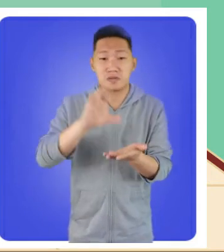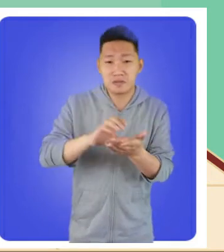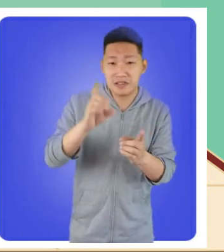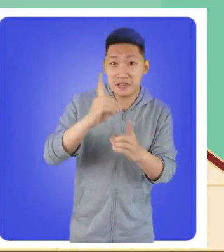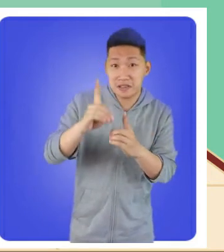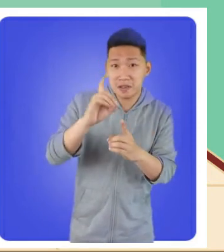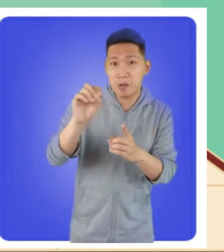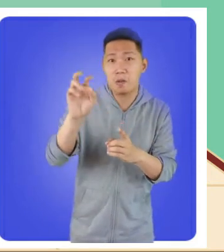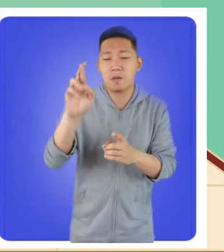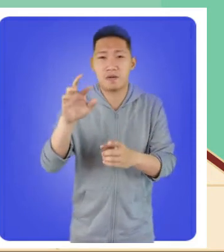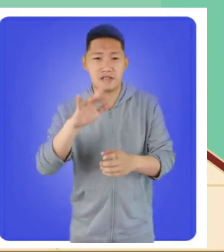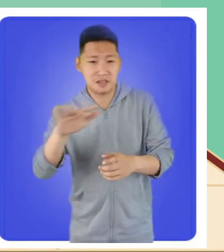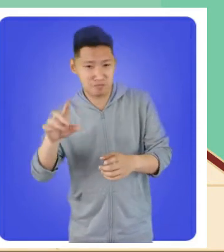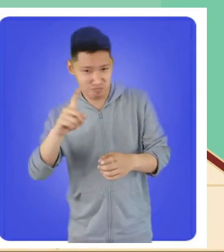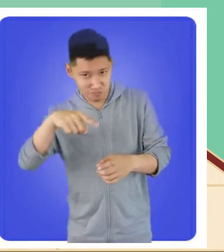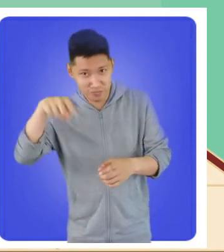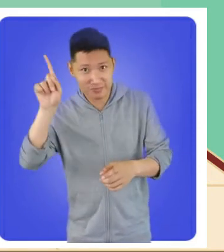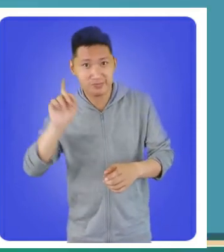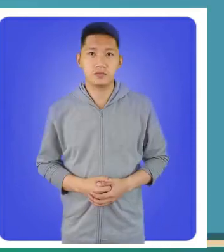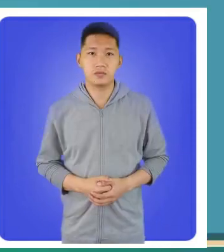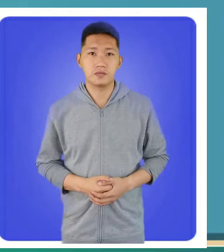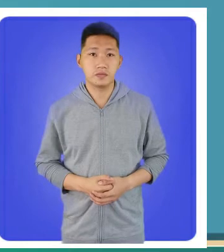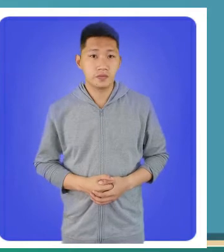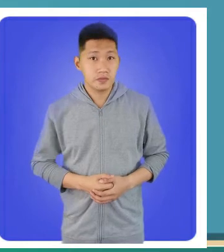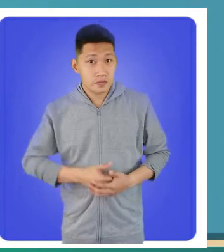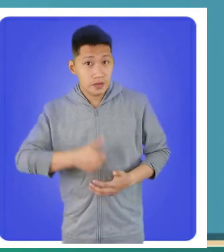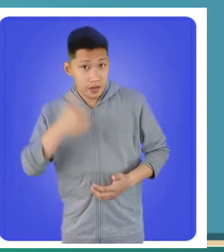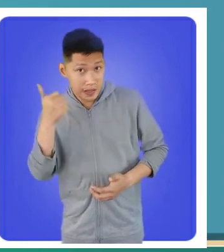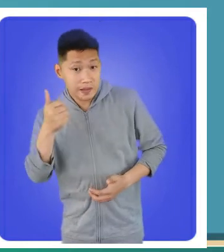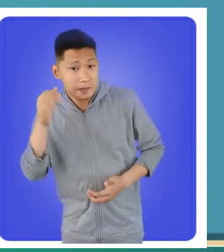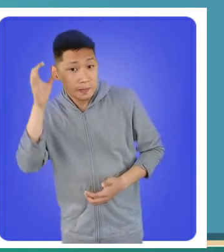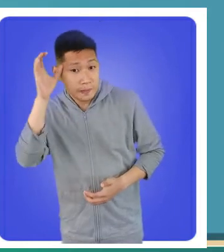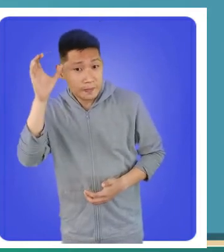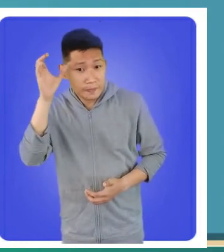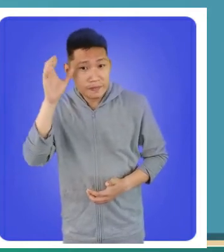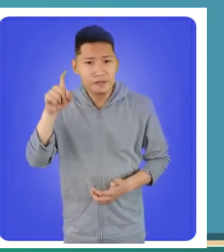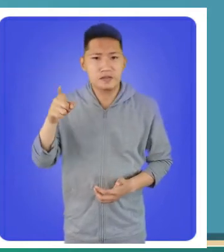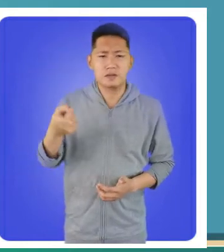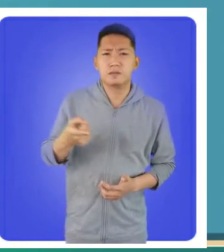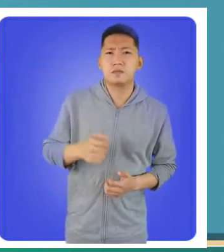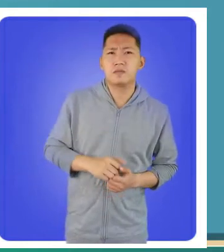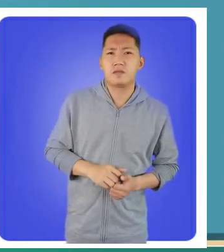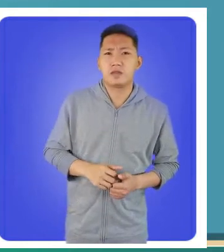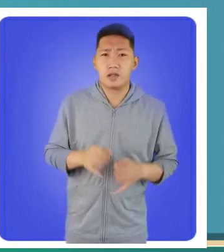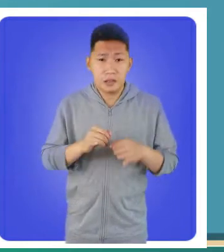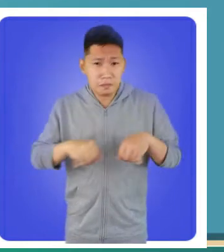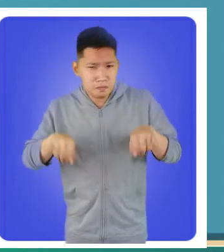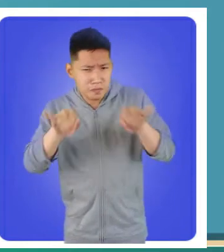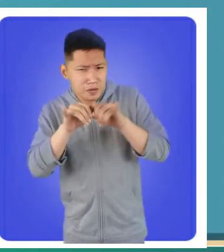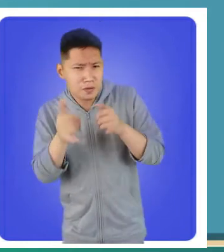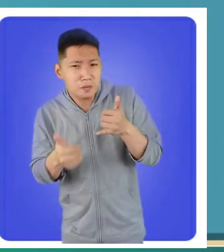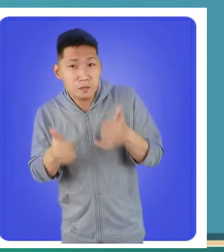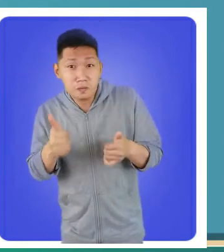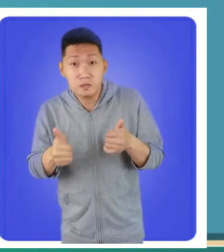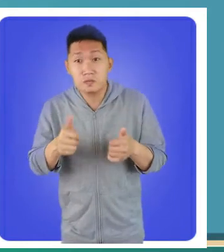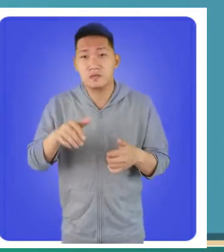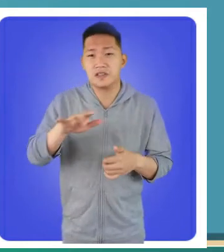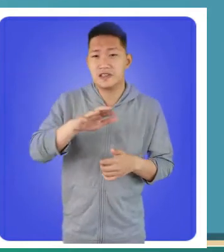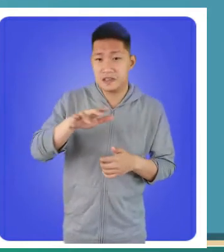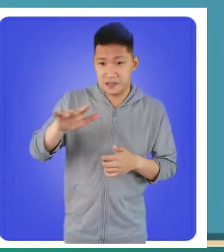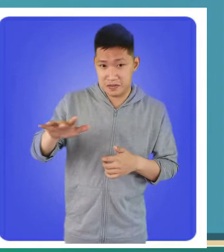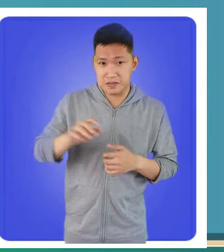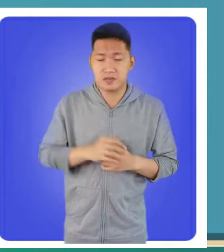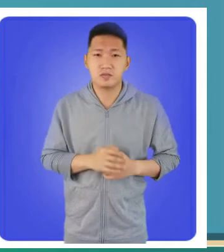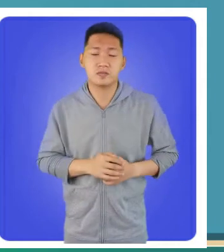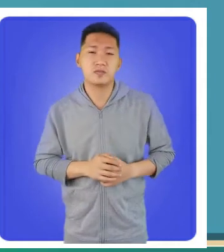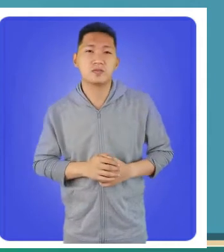a dictionary or a spell checker. Another crucial concept is punctuation, which is as important as